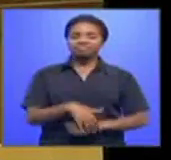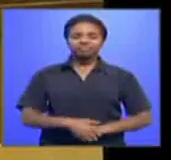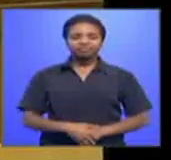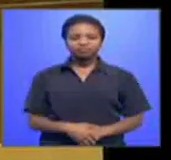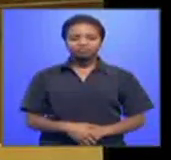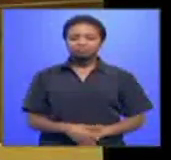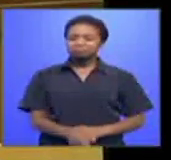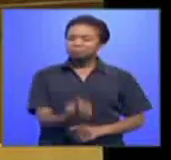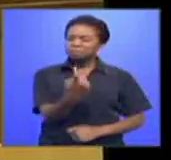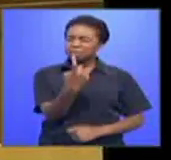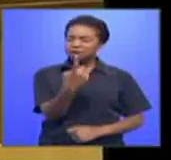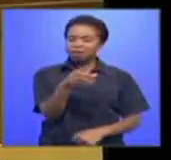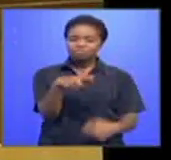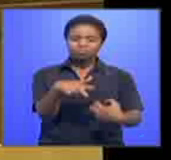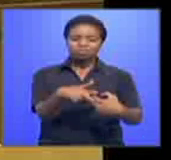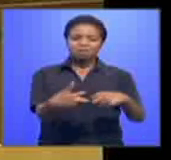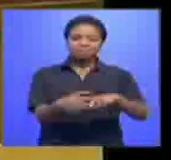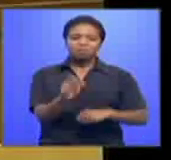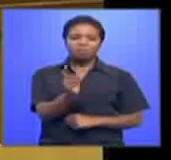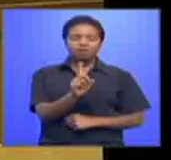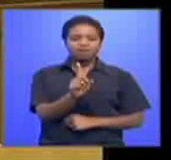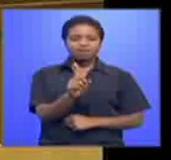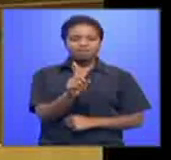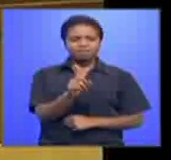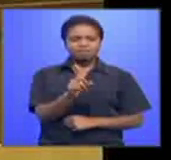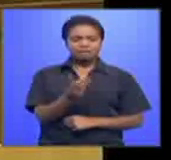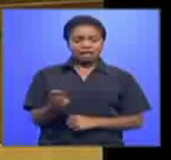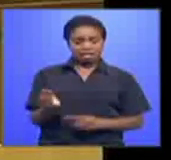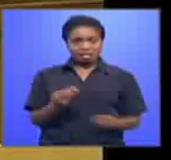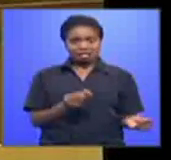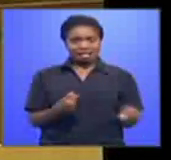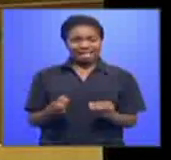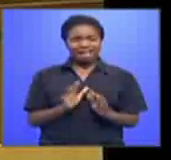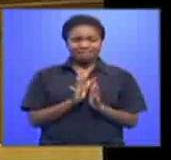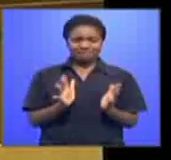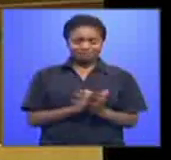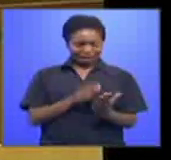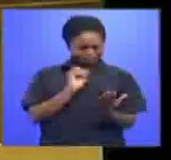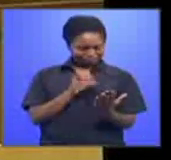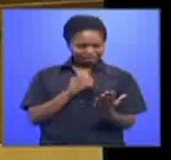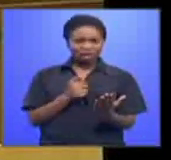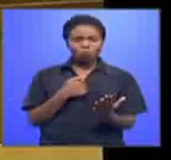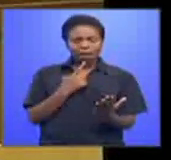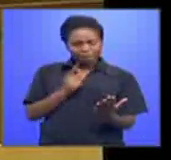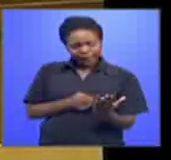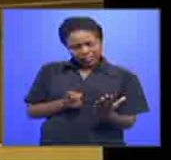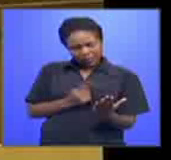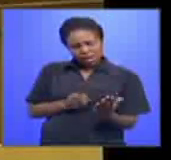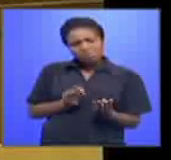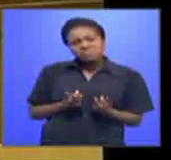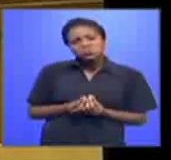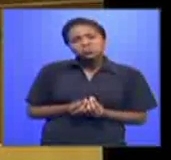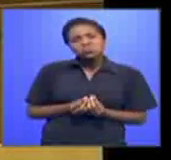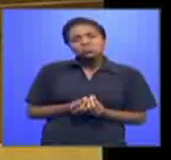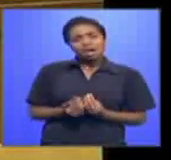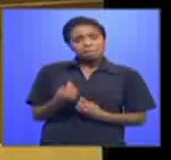The only problem is that all these inputs would not all get into these few papers.